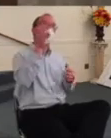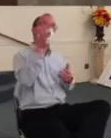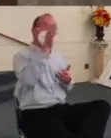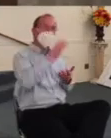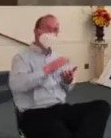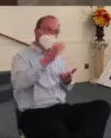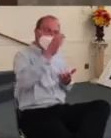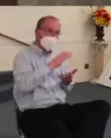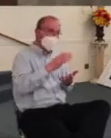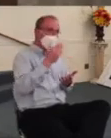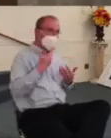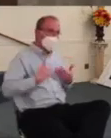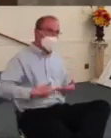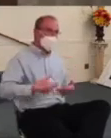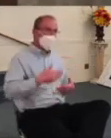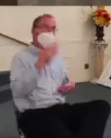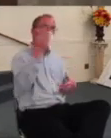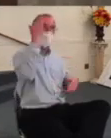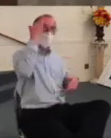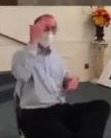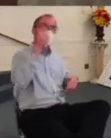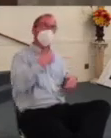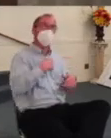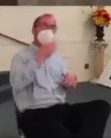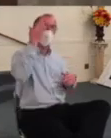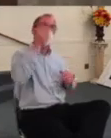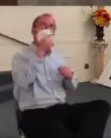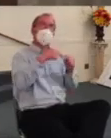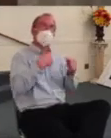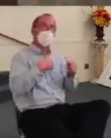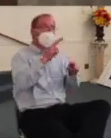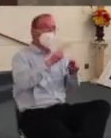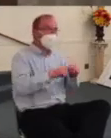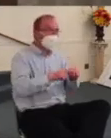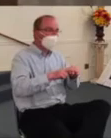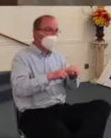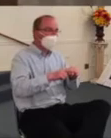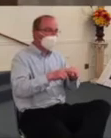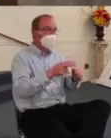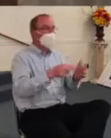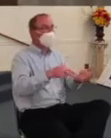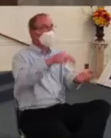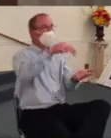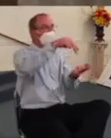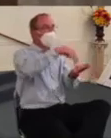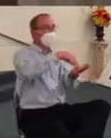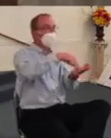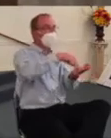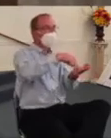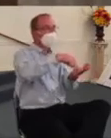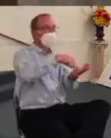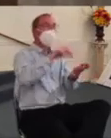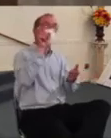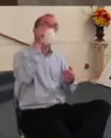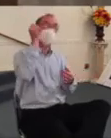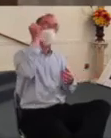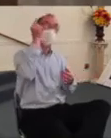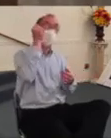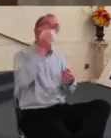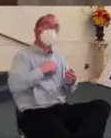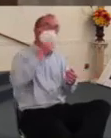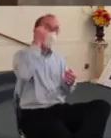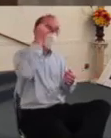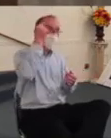down, when I rise up. You understand my thoughts from afar. You scrutinize